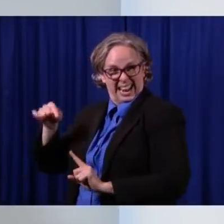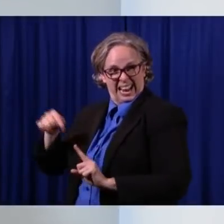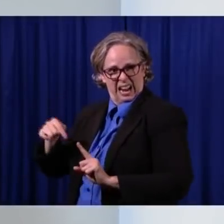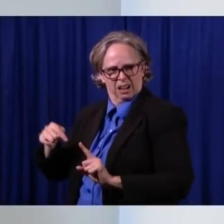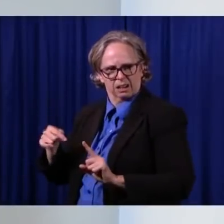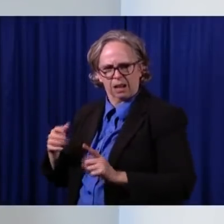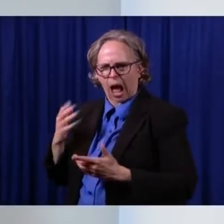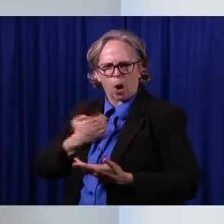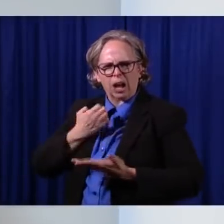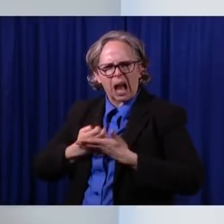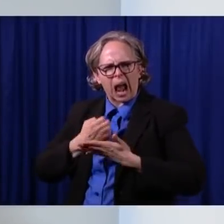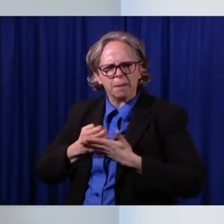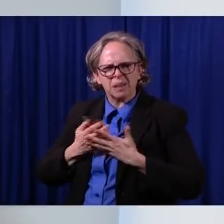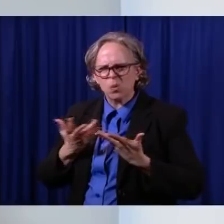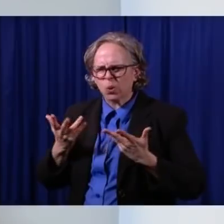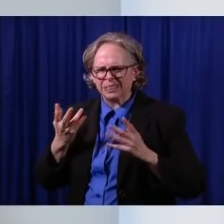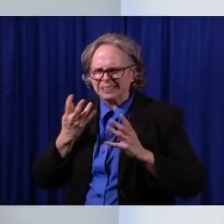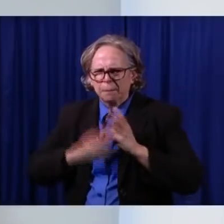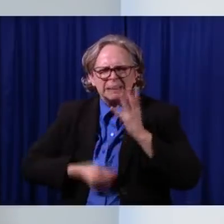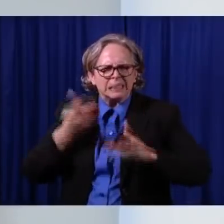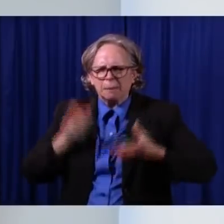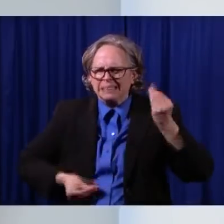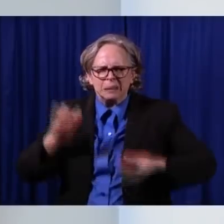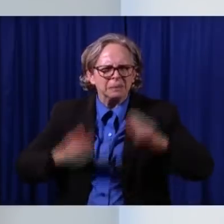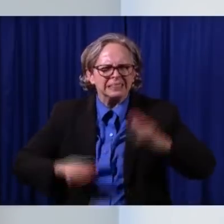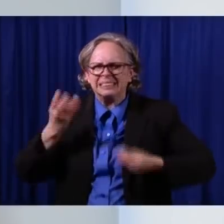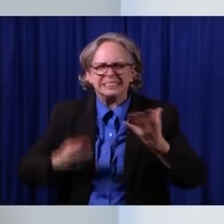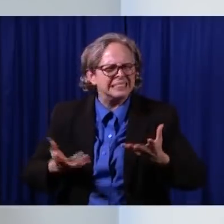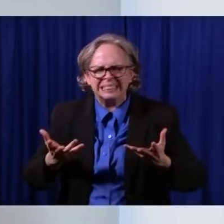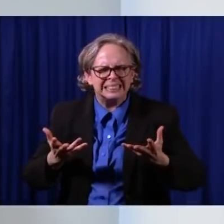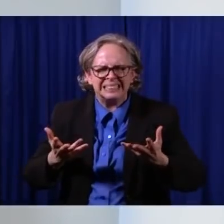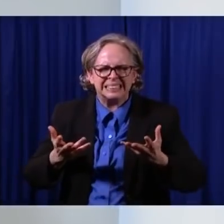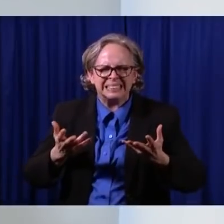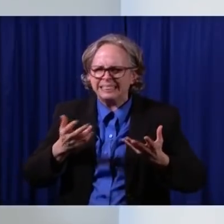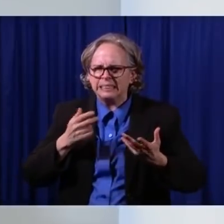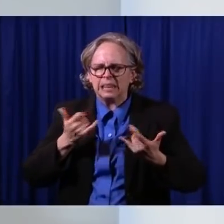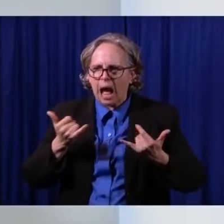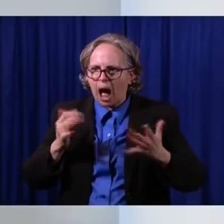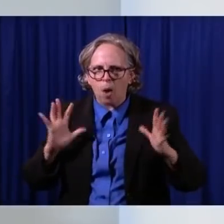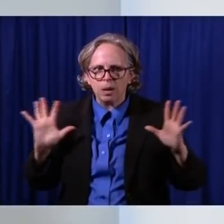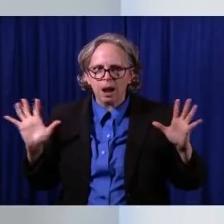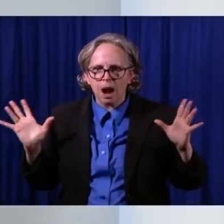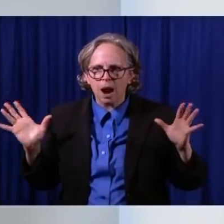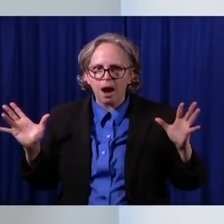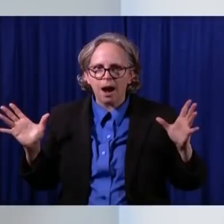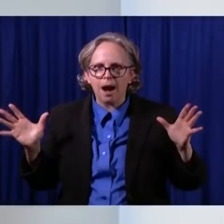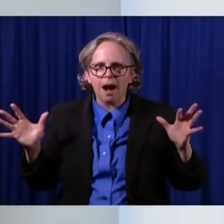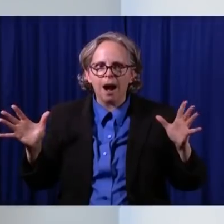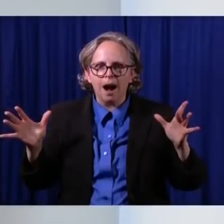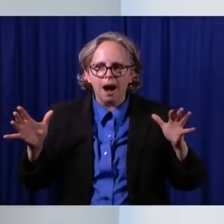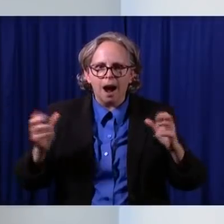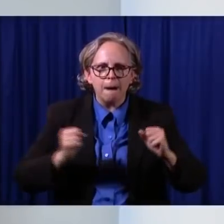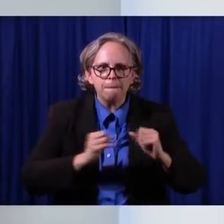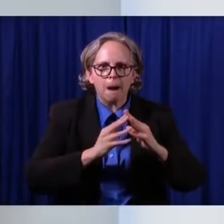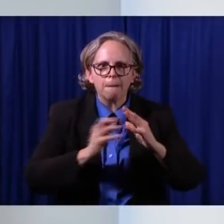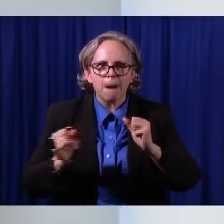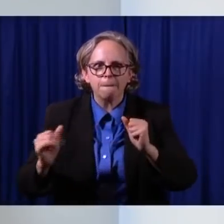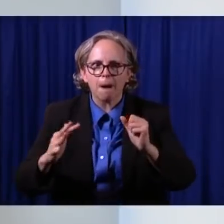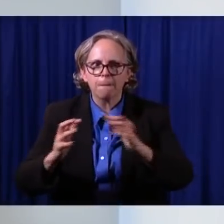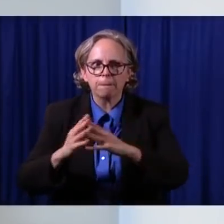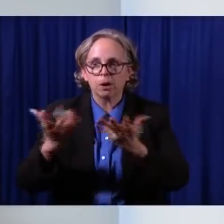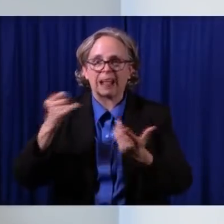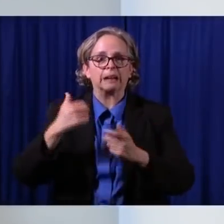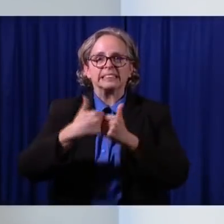the nature of our workforce. We know that as we've watched things like telehealth, distance learning, distance working